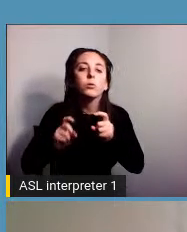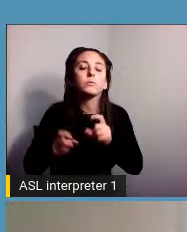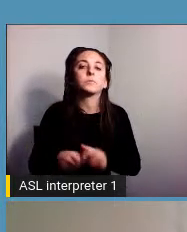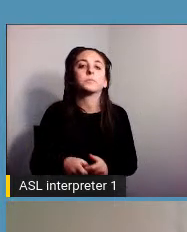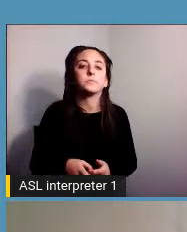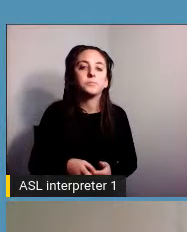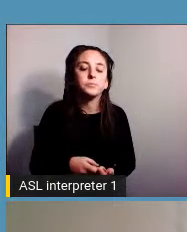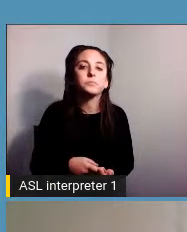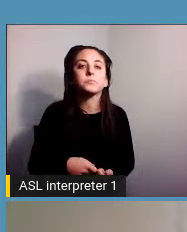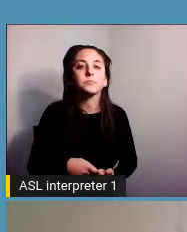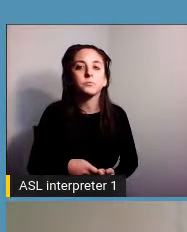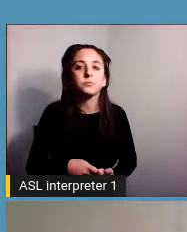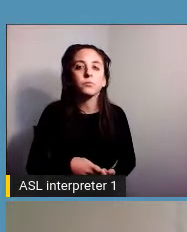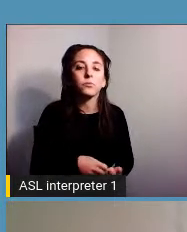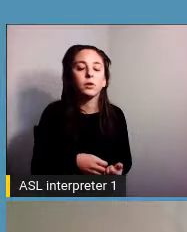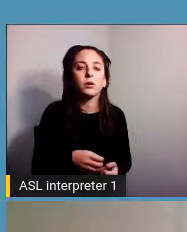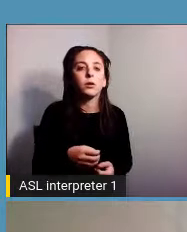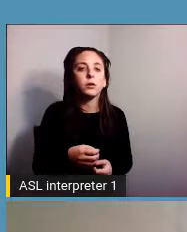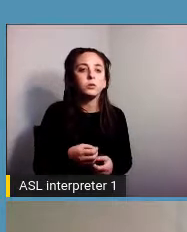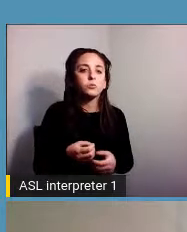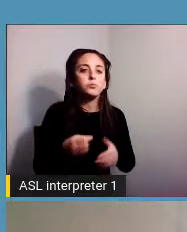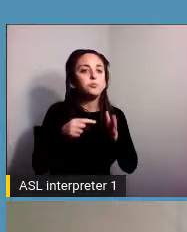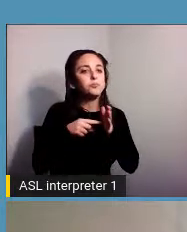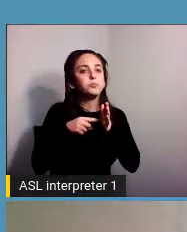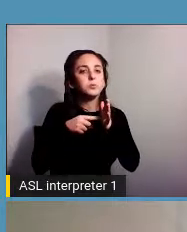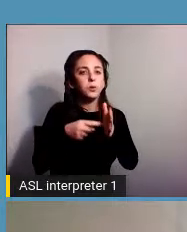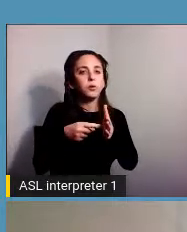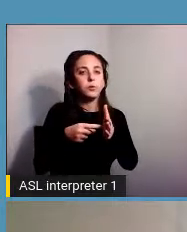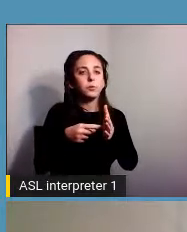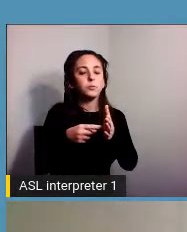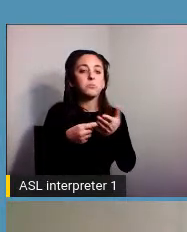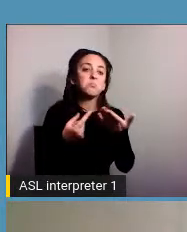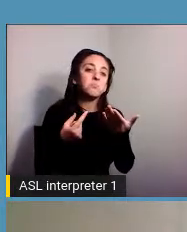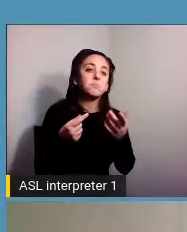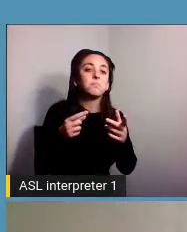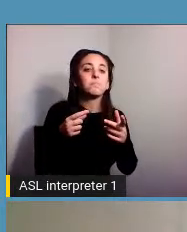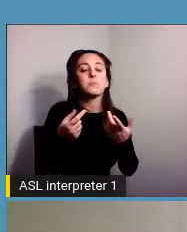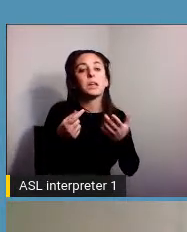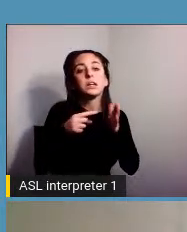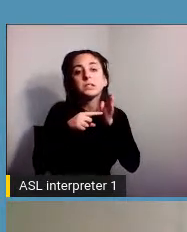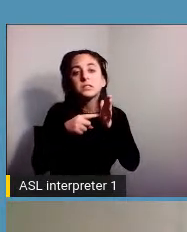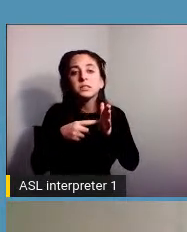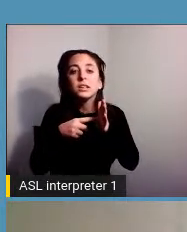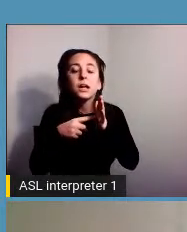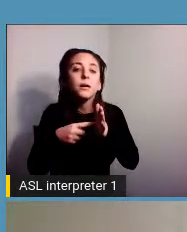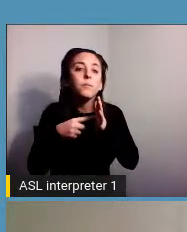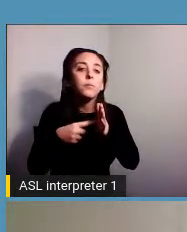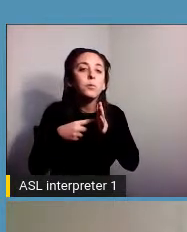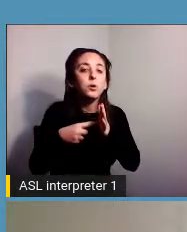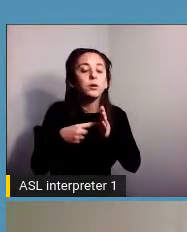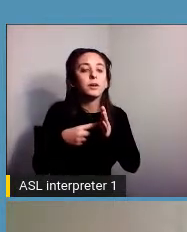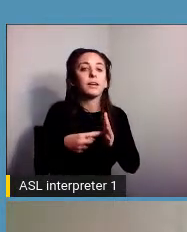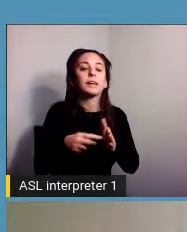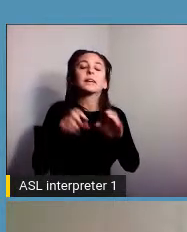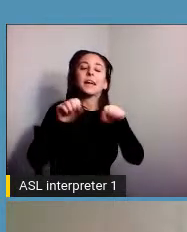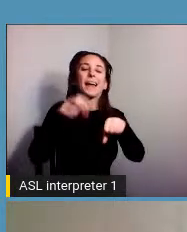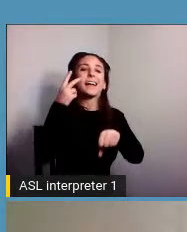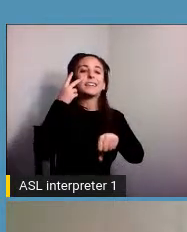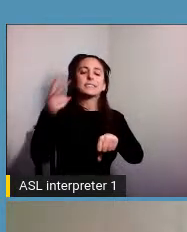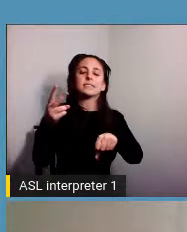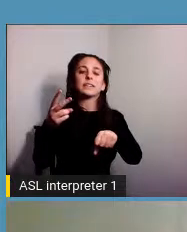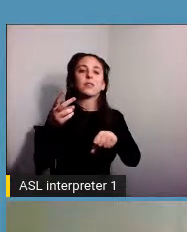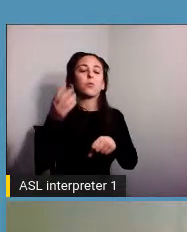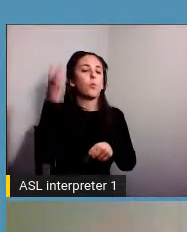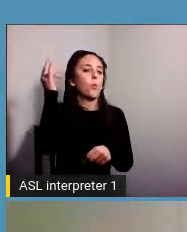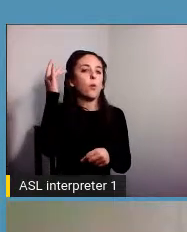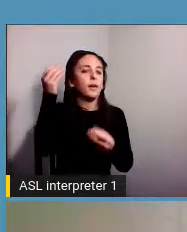software. I want to show you a quick example to maybe drive home why this kind of information is so important. If